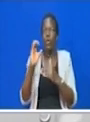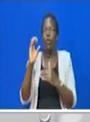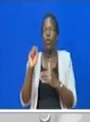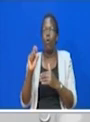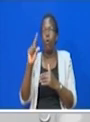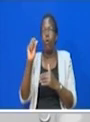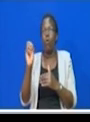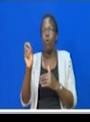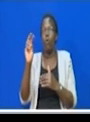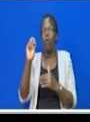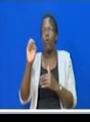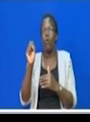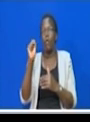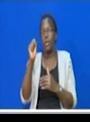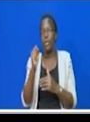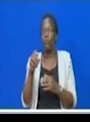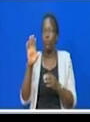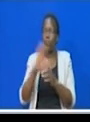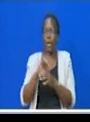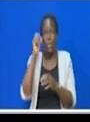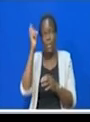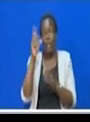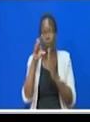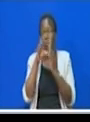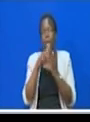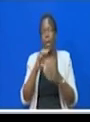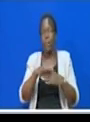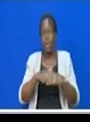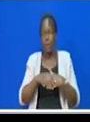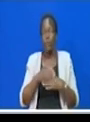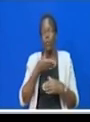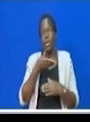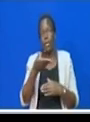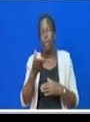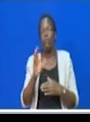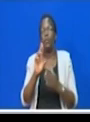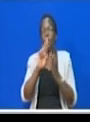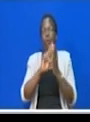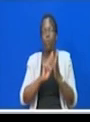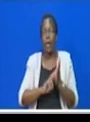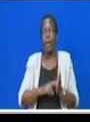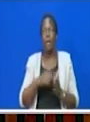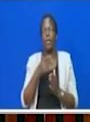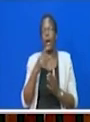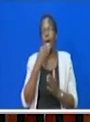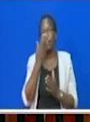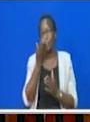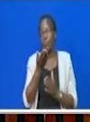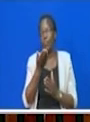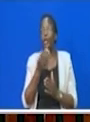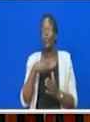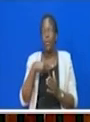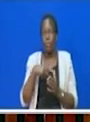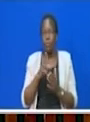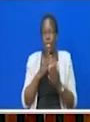you fully understand those keywords, I believe you will provide the required correct responses. So let me take